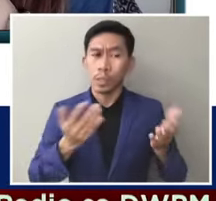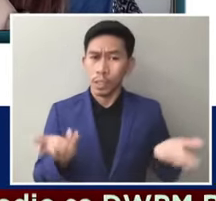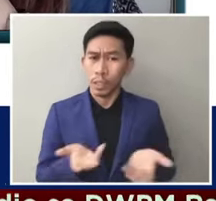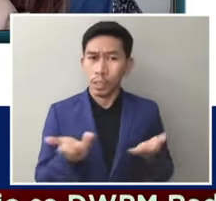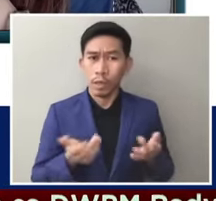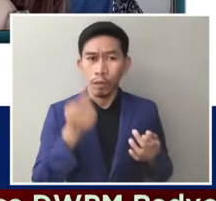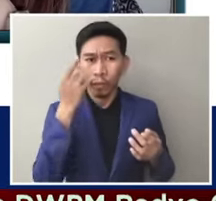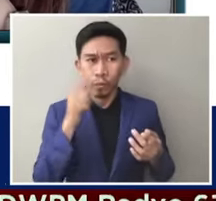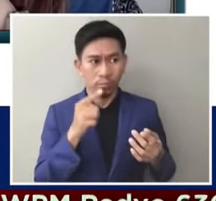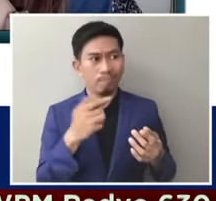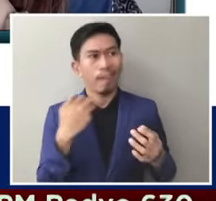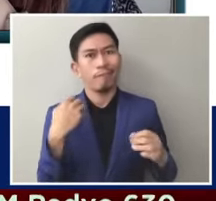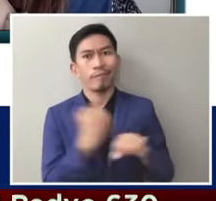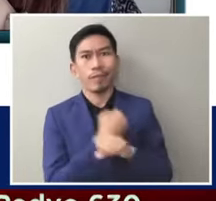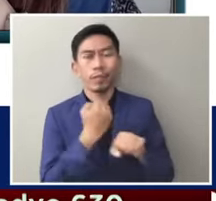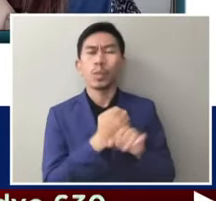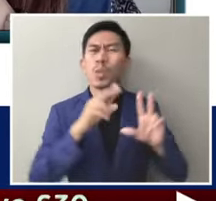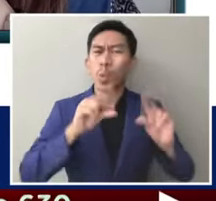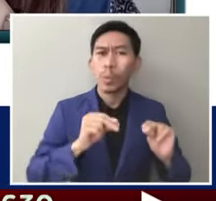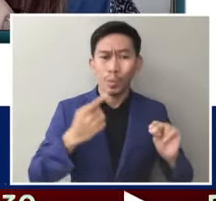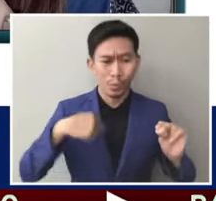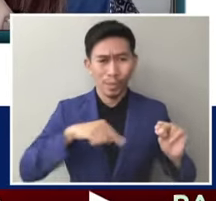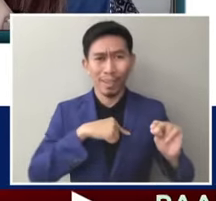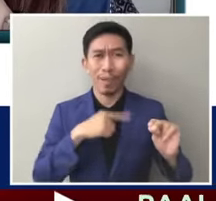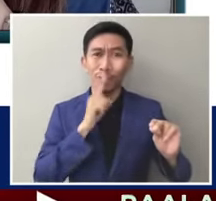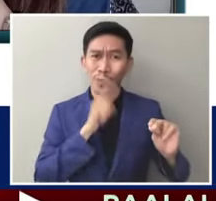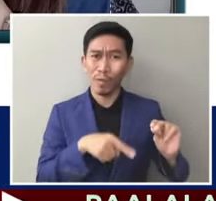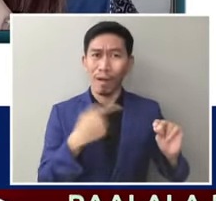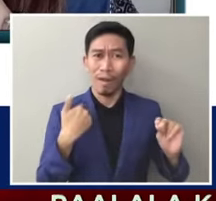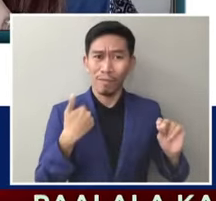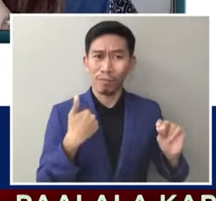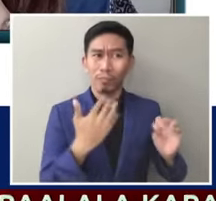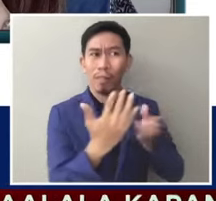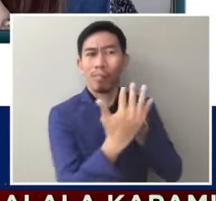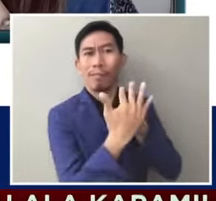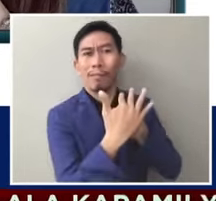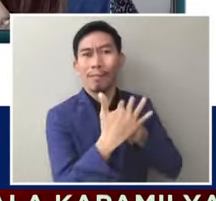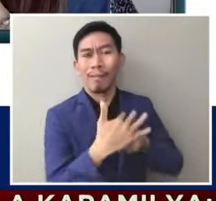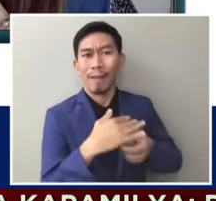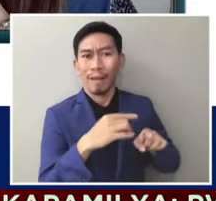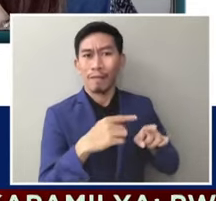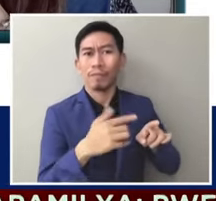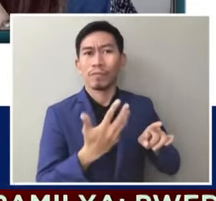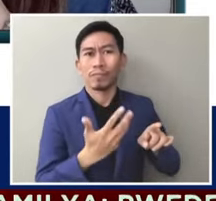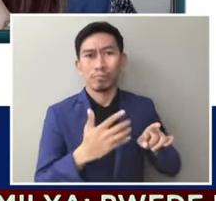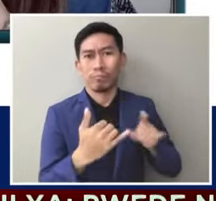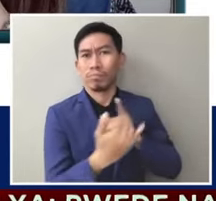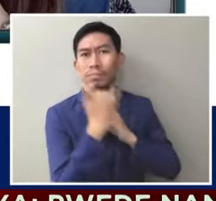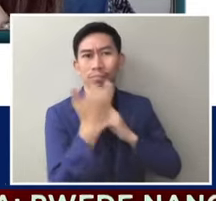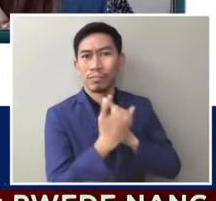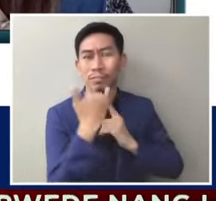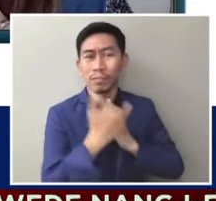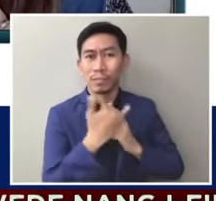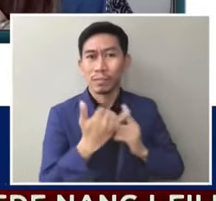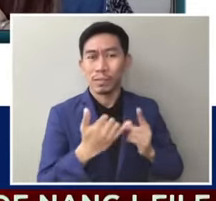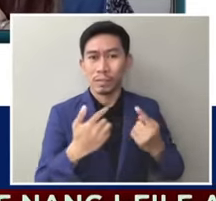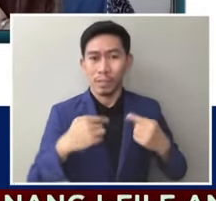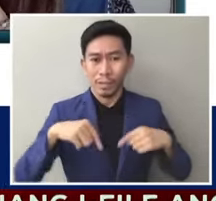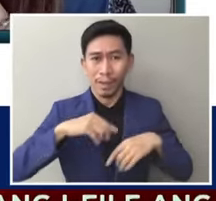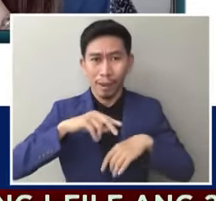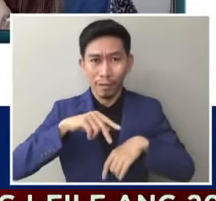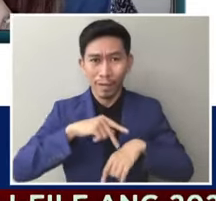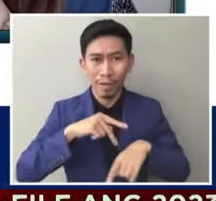fight. We are the ones that are being aggressively bullied. And so what are we going to